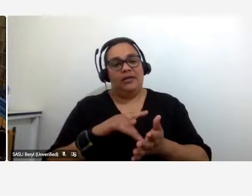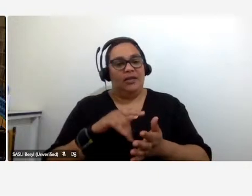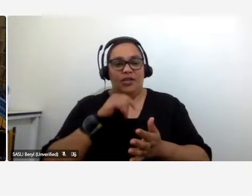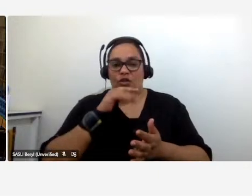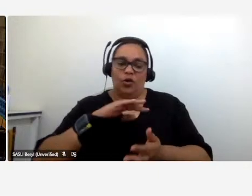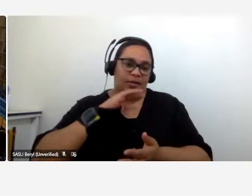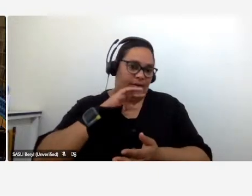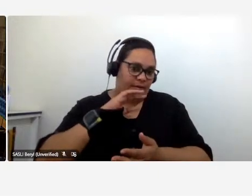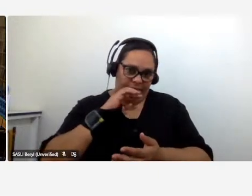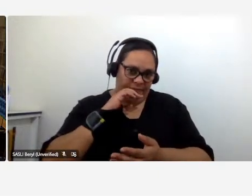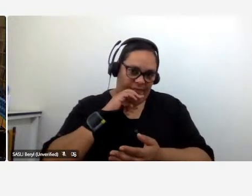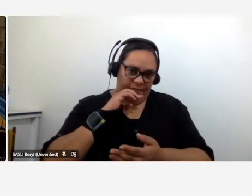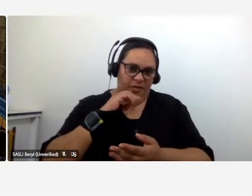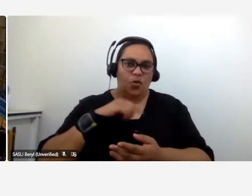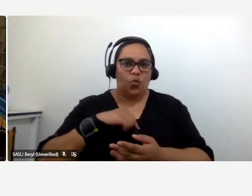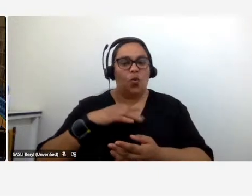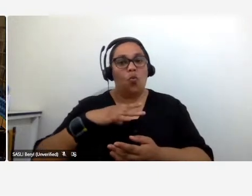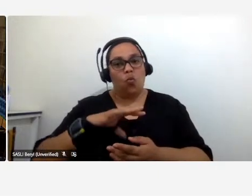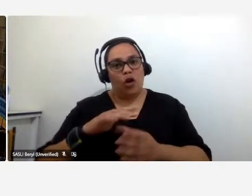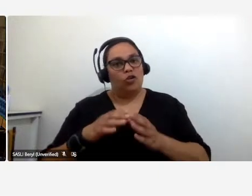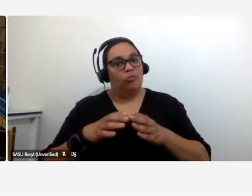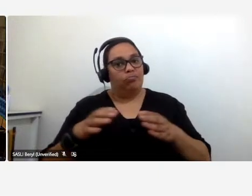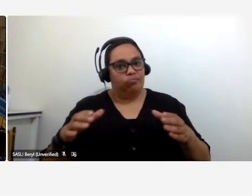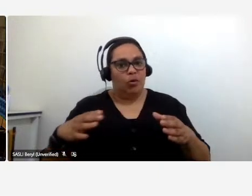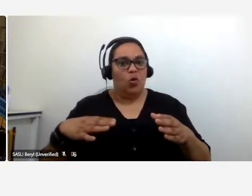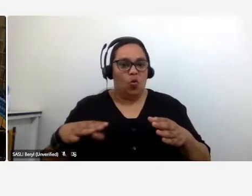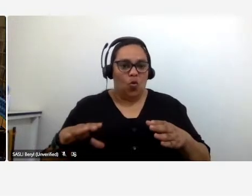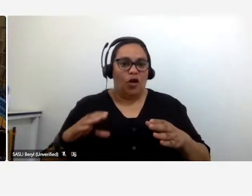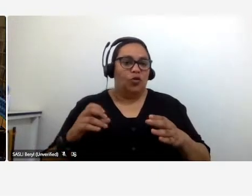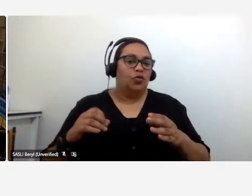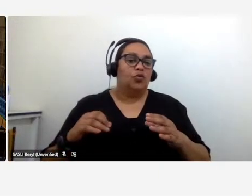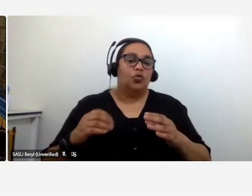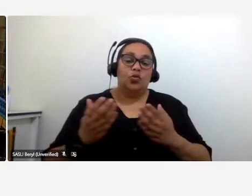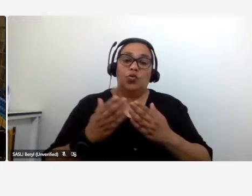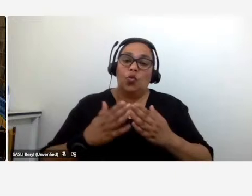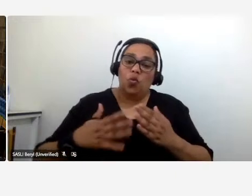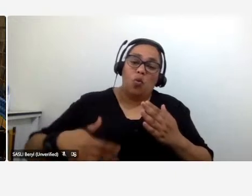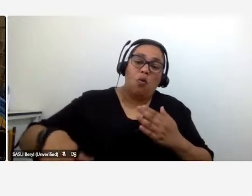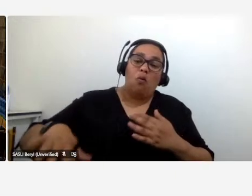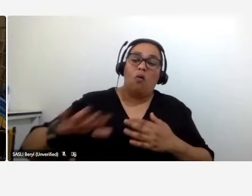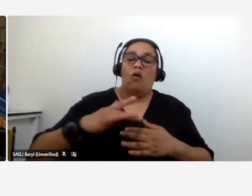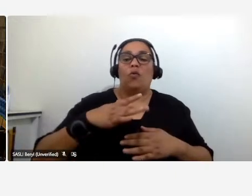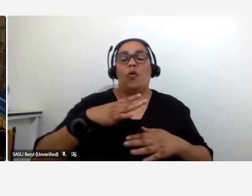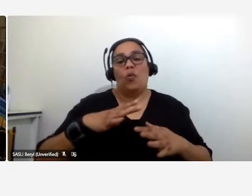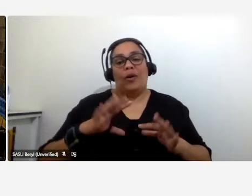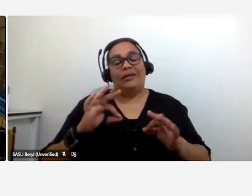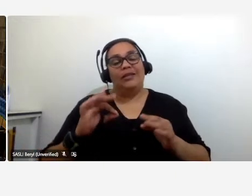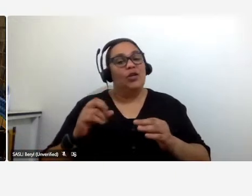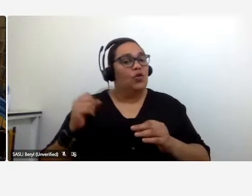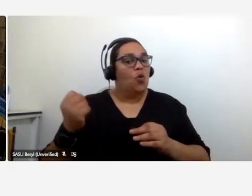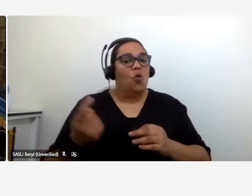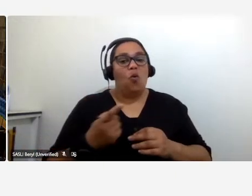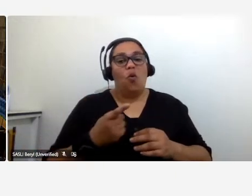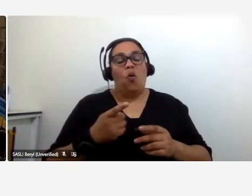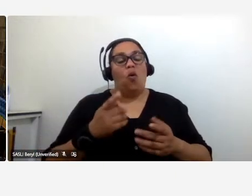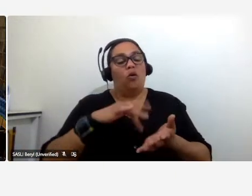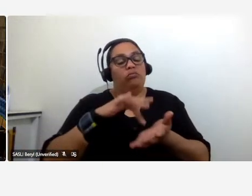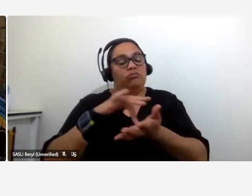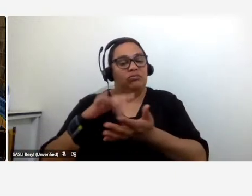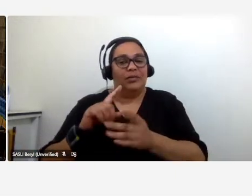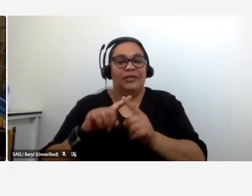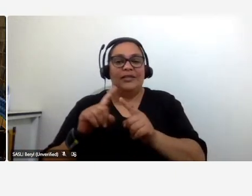enough. We'd love to expand it to all schools. We'd love to take it to all the hotspots, to all